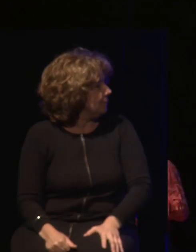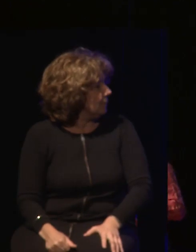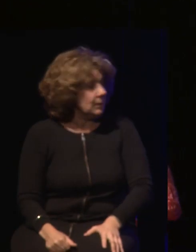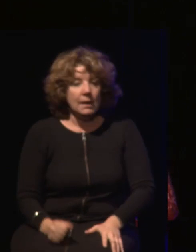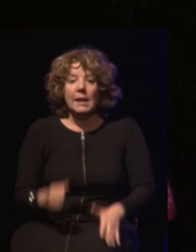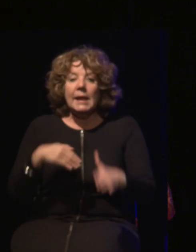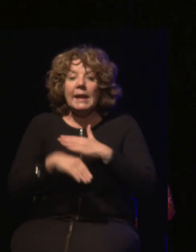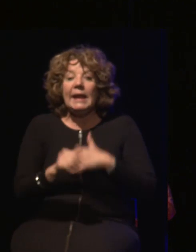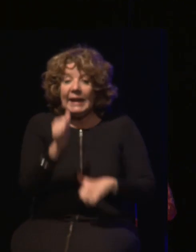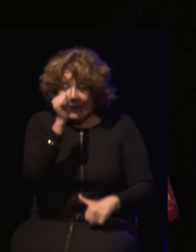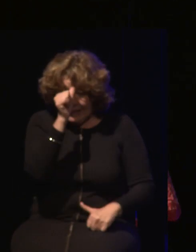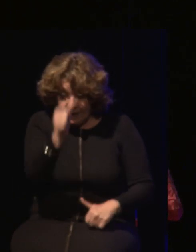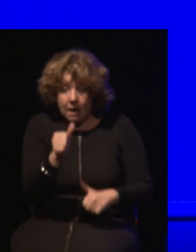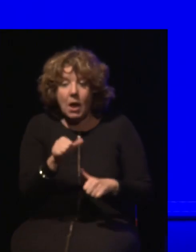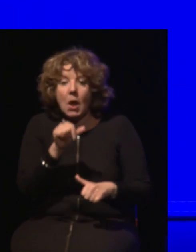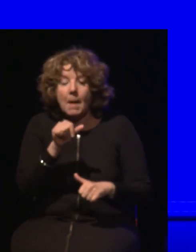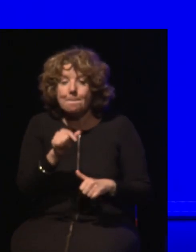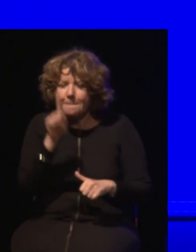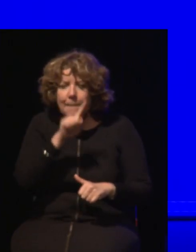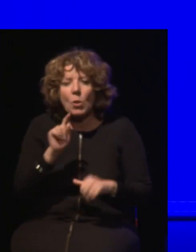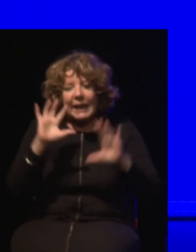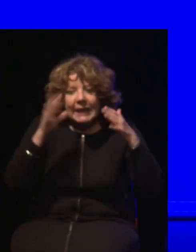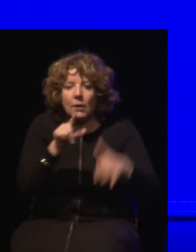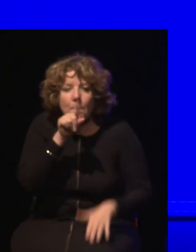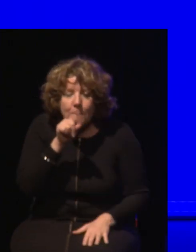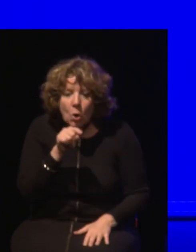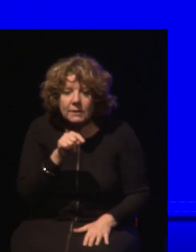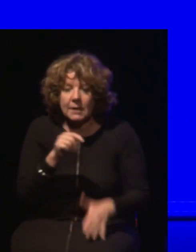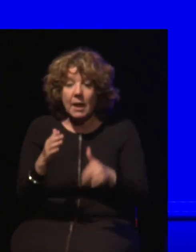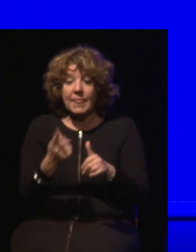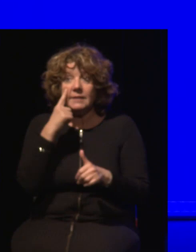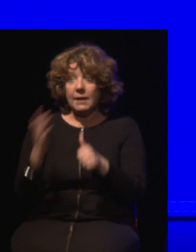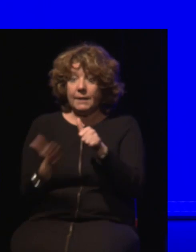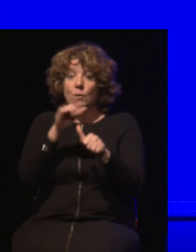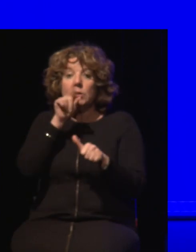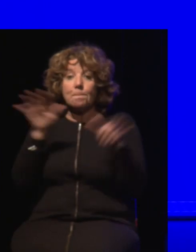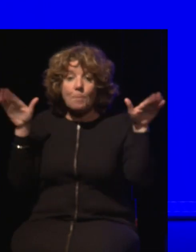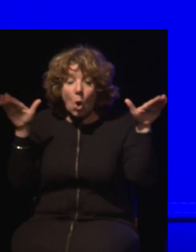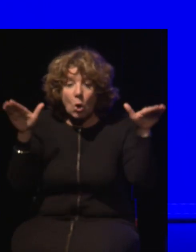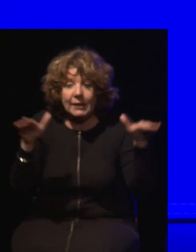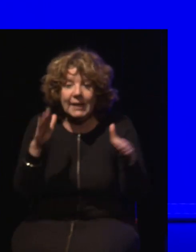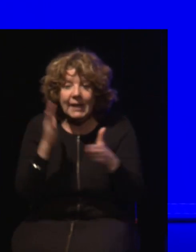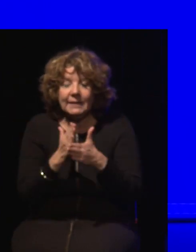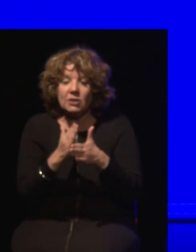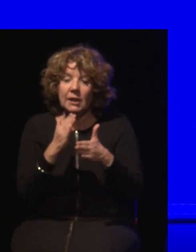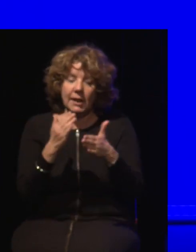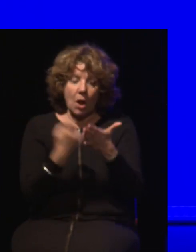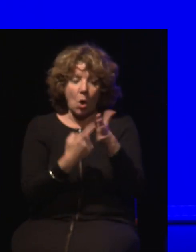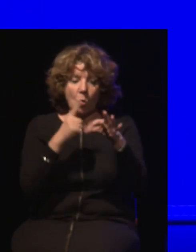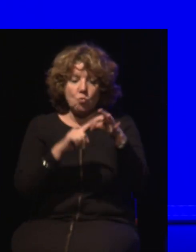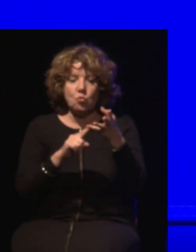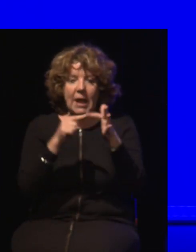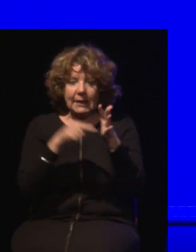In India, ornithologists have told me they've observed that first bird that flies in is often a racket-tailed drongo. It